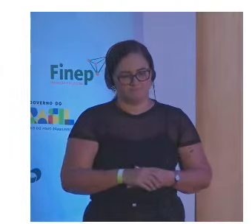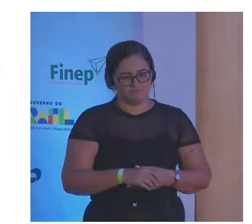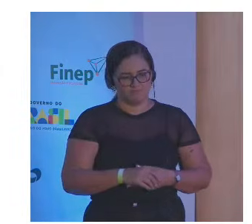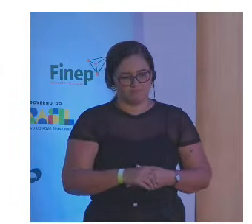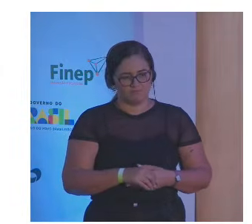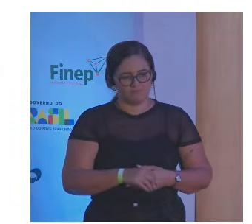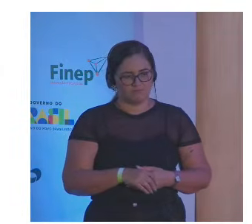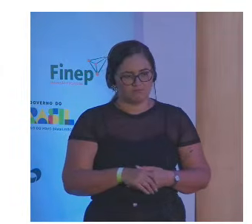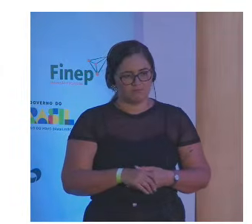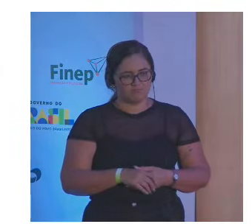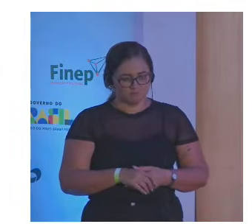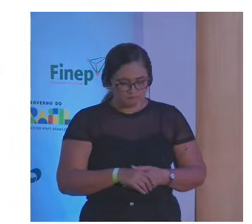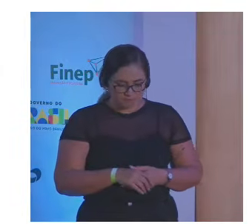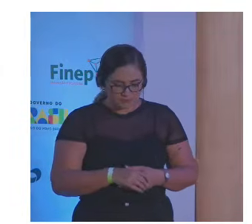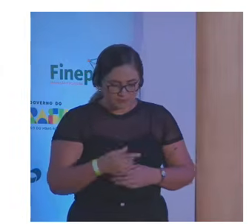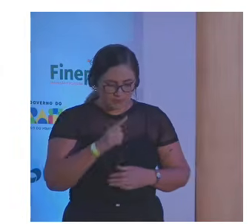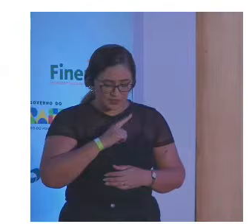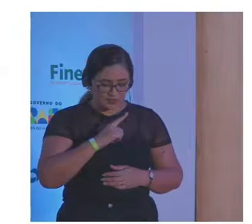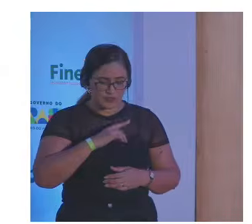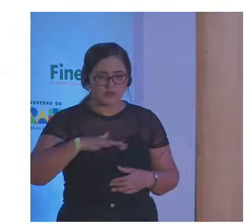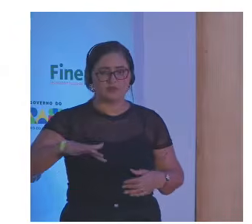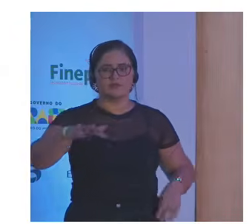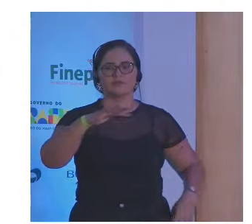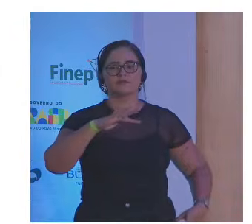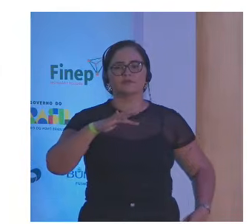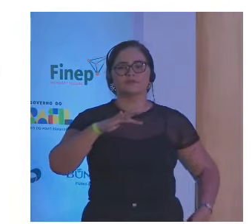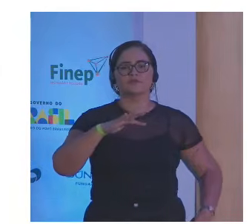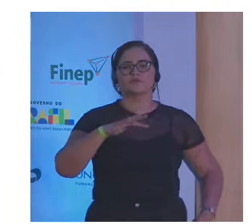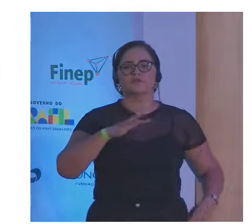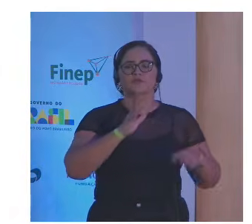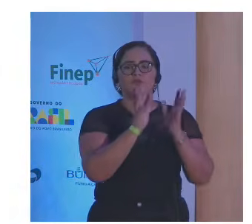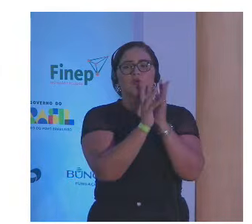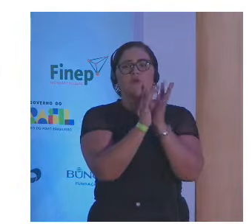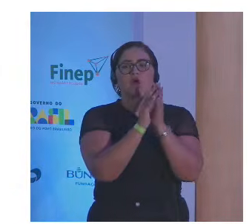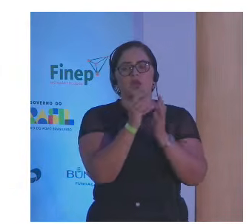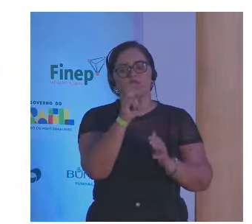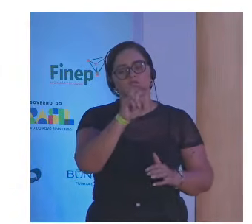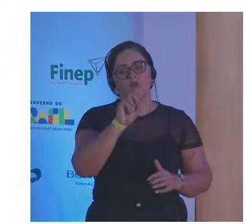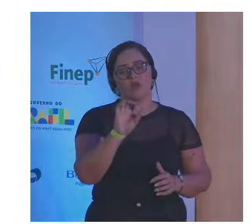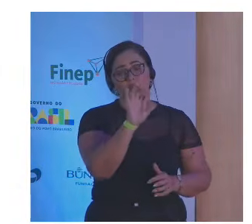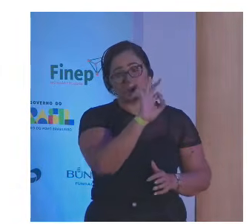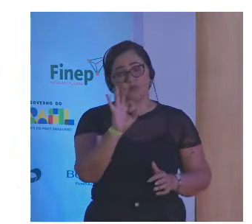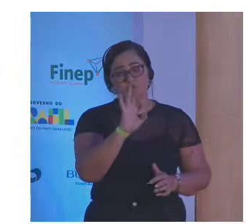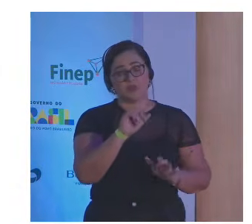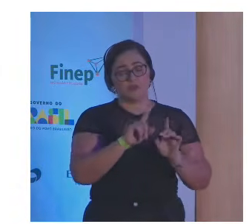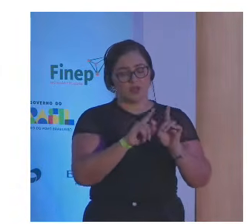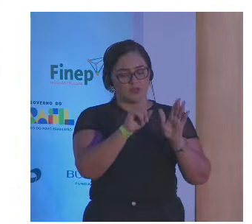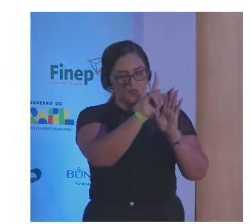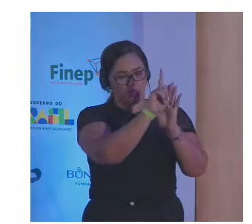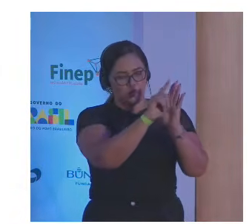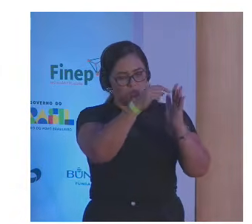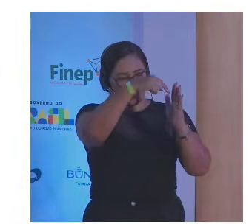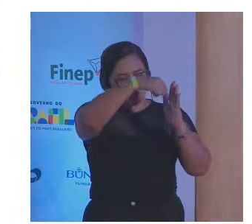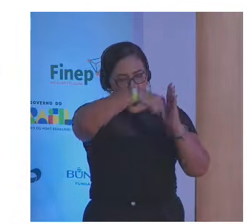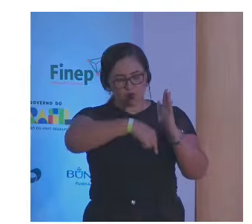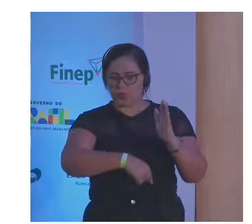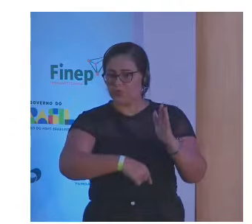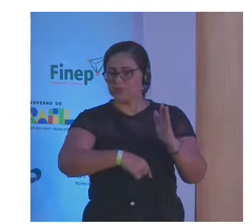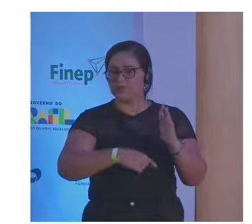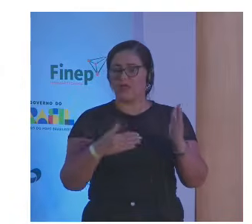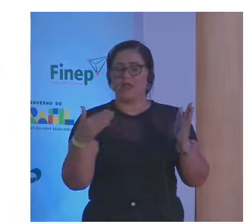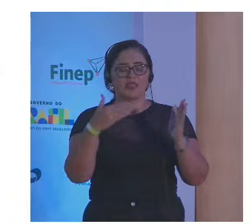above 50%. It dropped drastically. By 2000, it was less